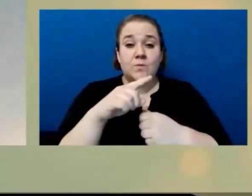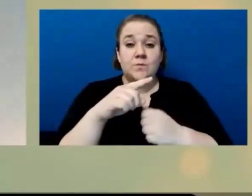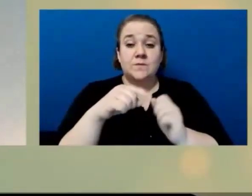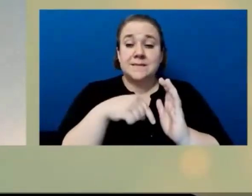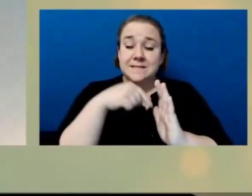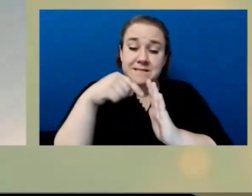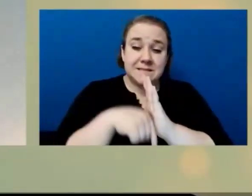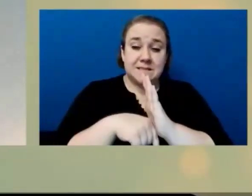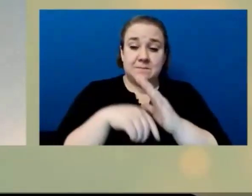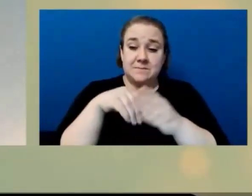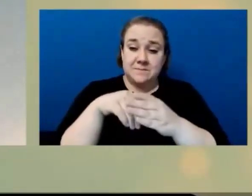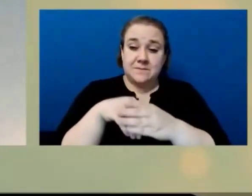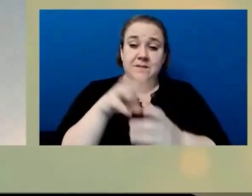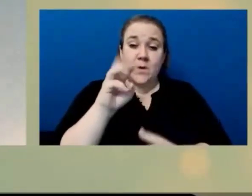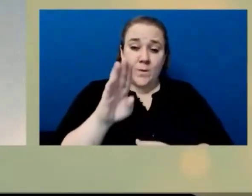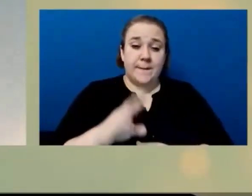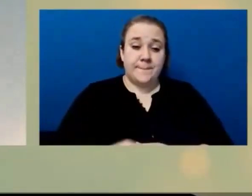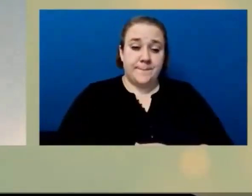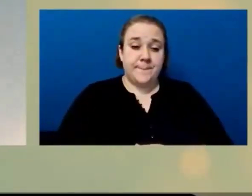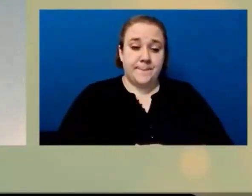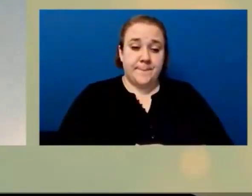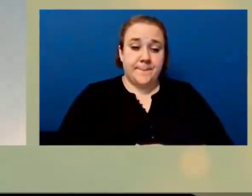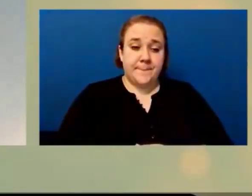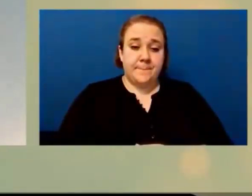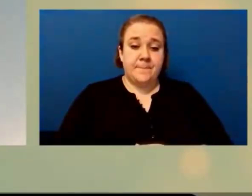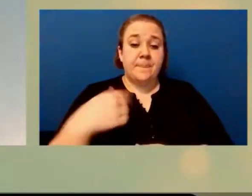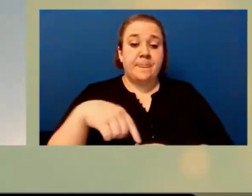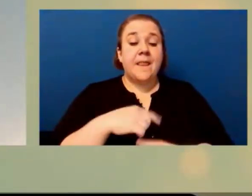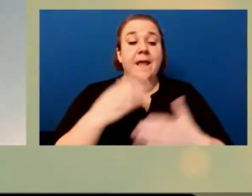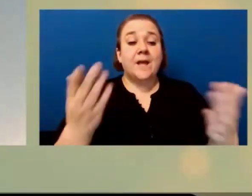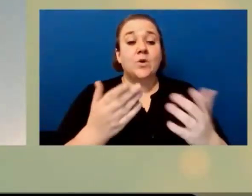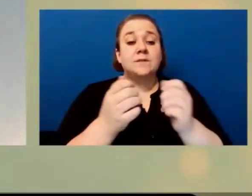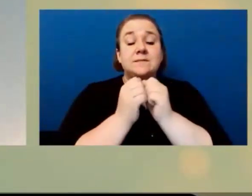and mending, and when all else fails, joining our tears.